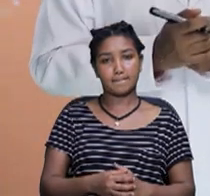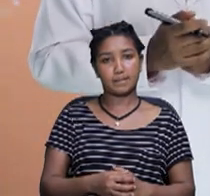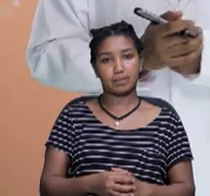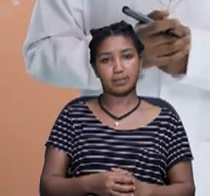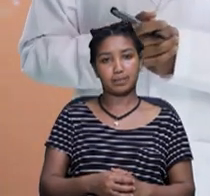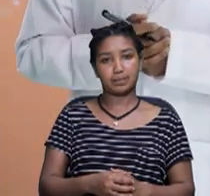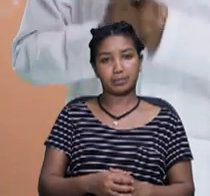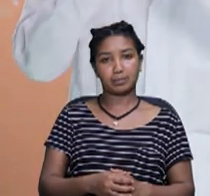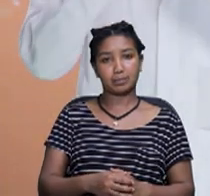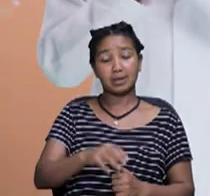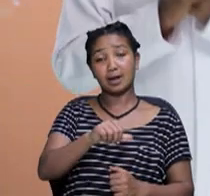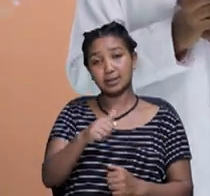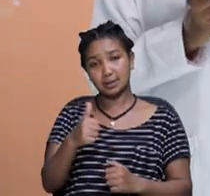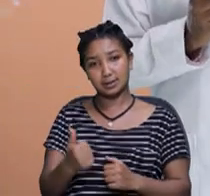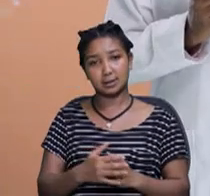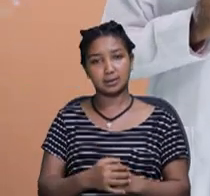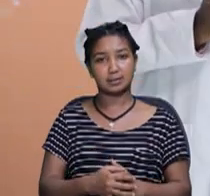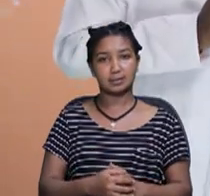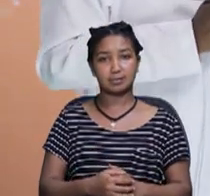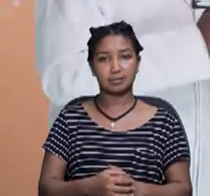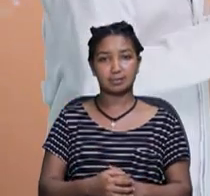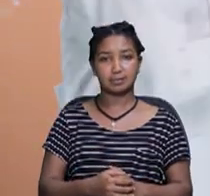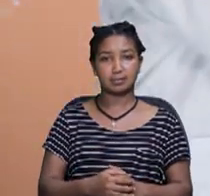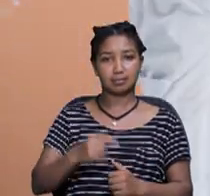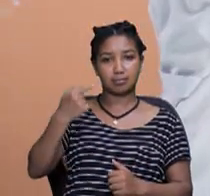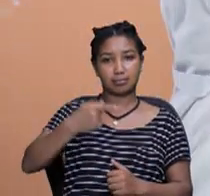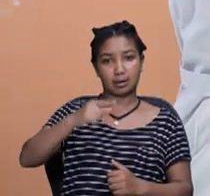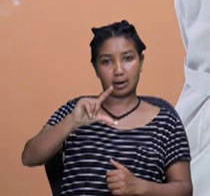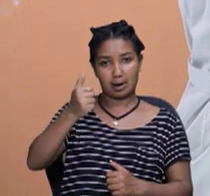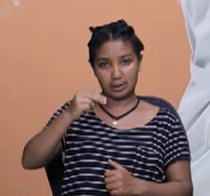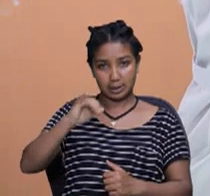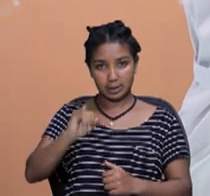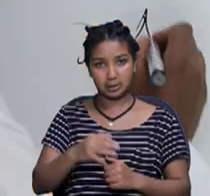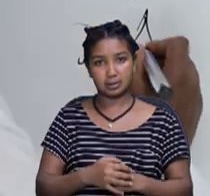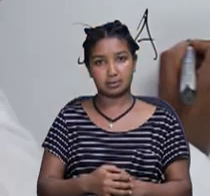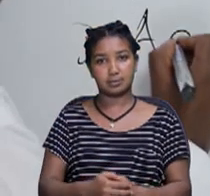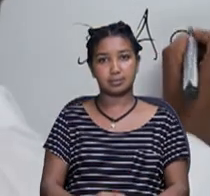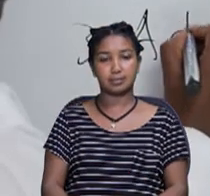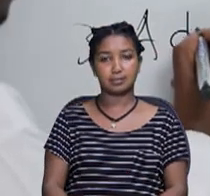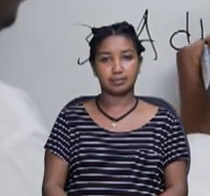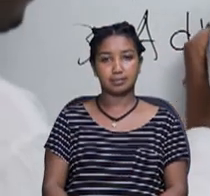glucagon. The other gland is adrenal gland.